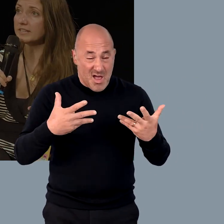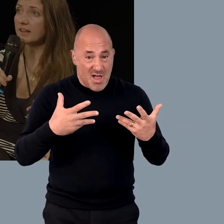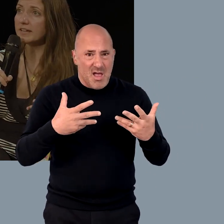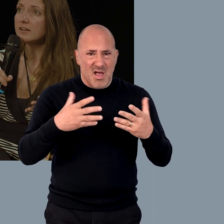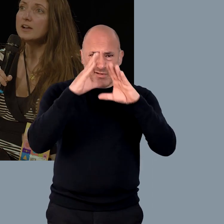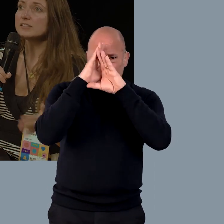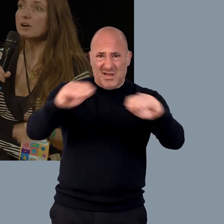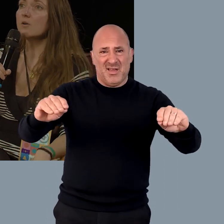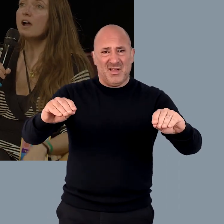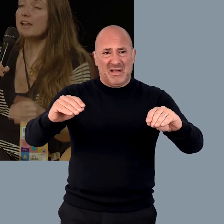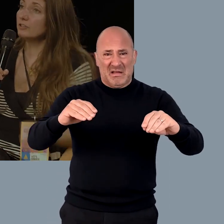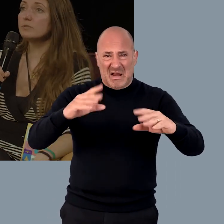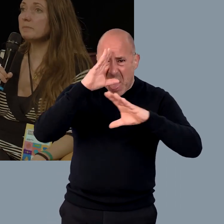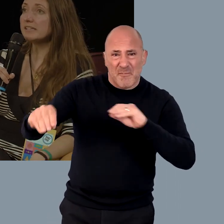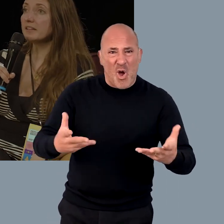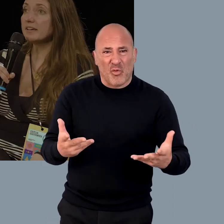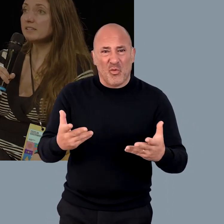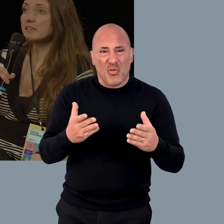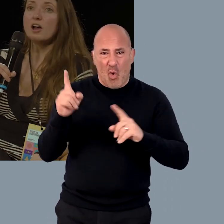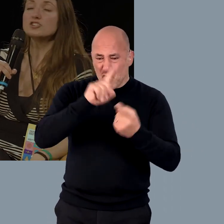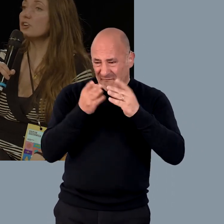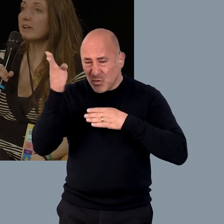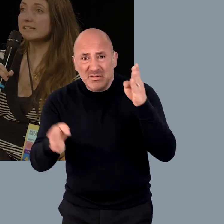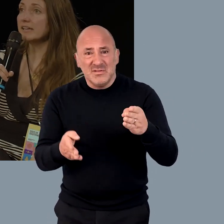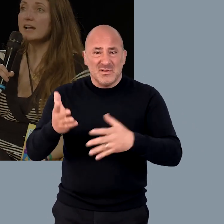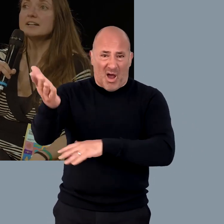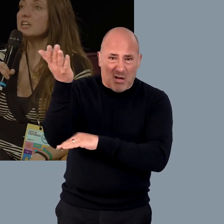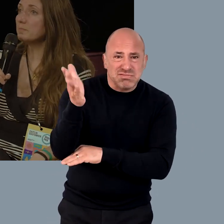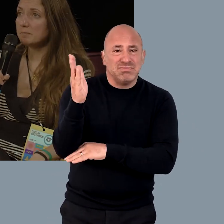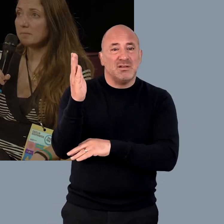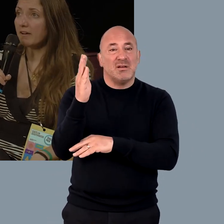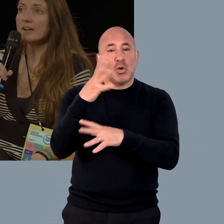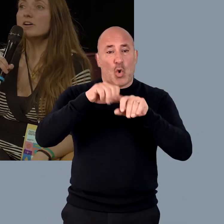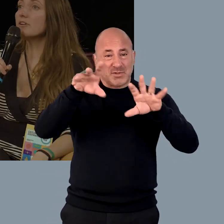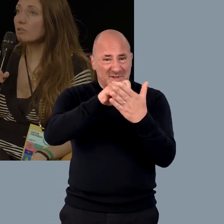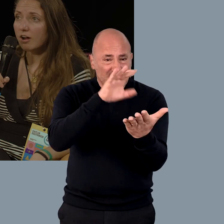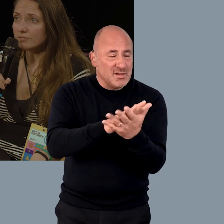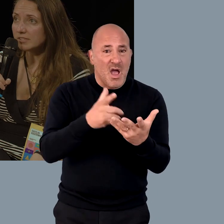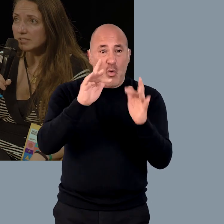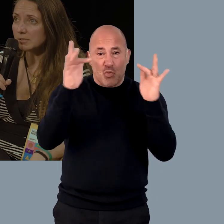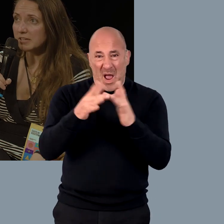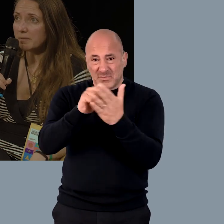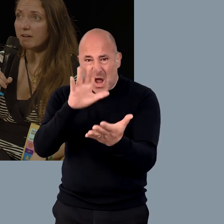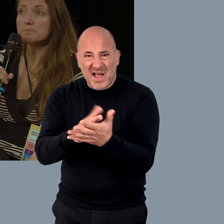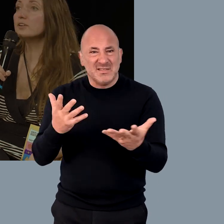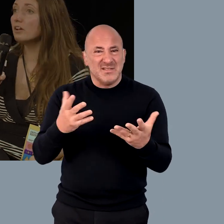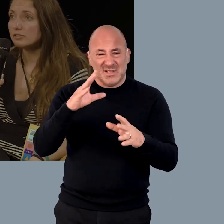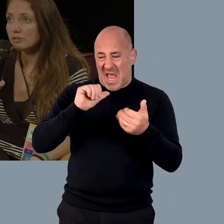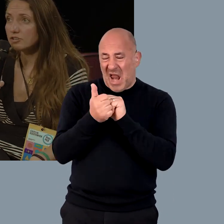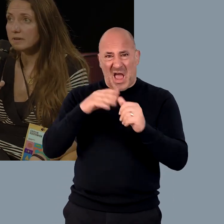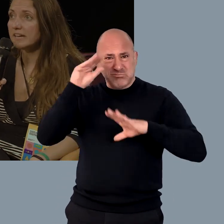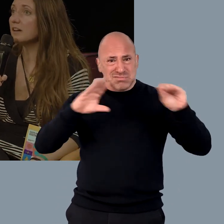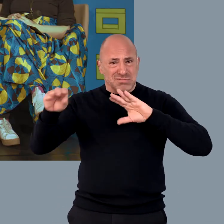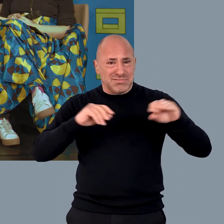active storytelling. So if you're doing amazing things, showcase it. Tell people about it, go to conferences and speak about it, put it